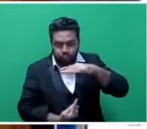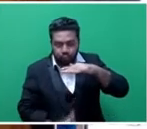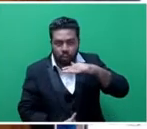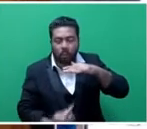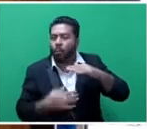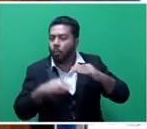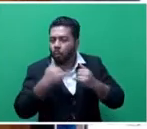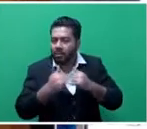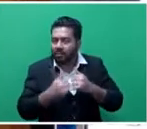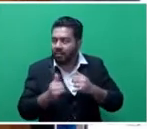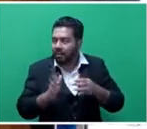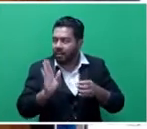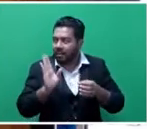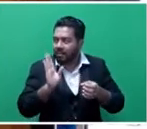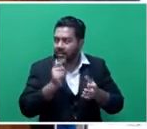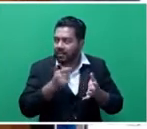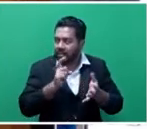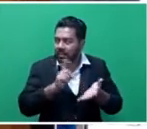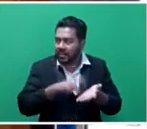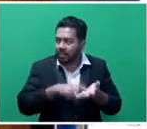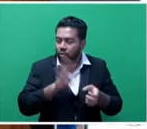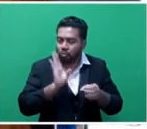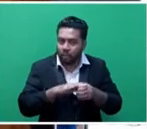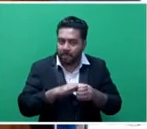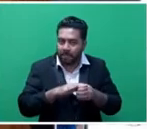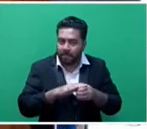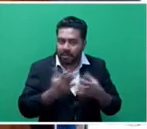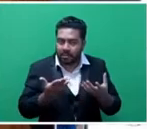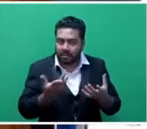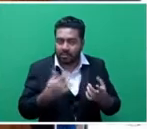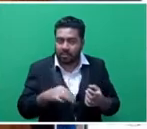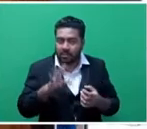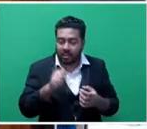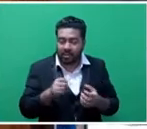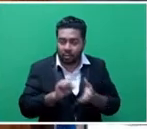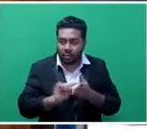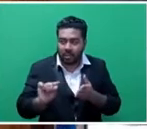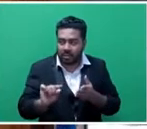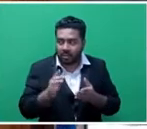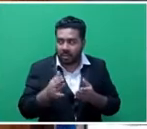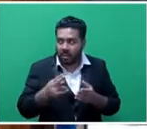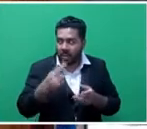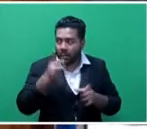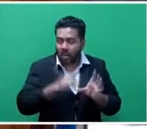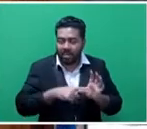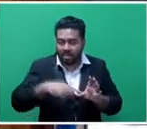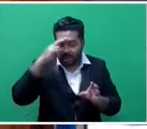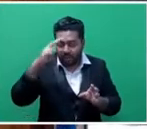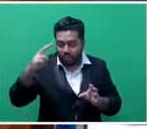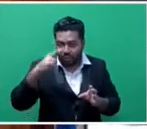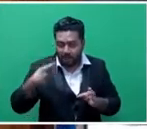and debt trap. It is also high time, Mr. Speaker, that the grants allocated annually in the national budget to